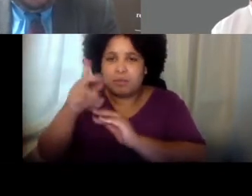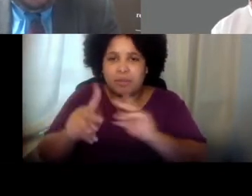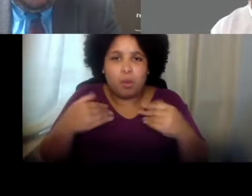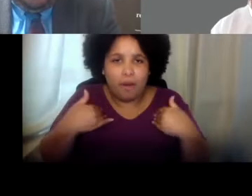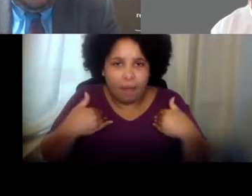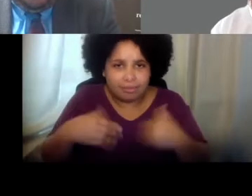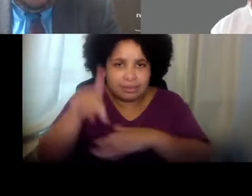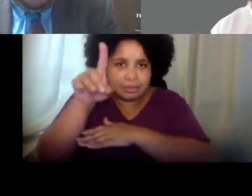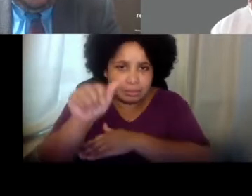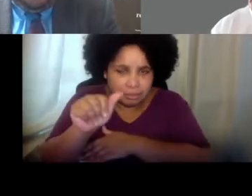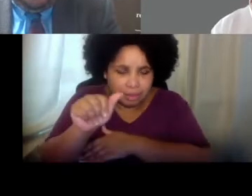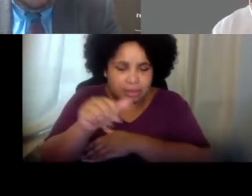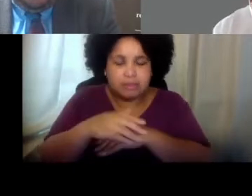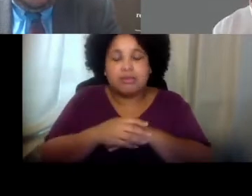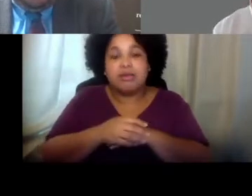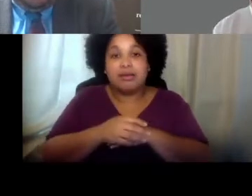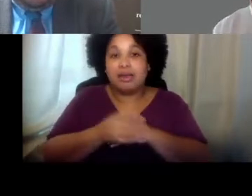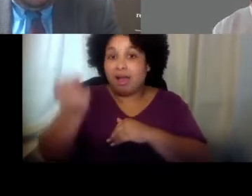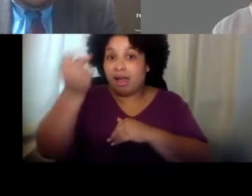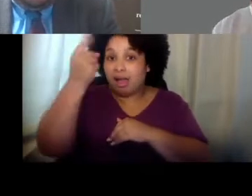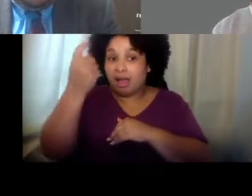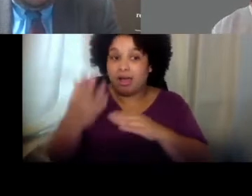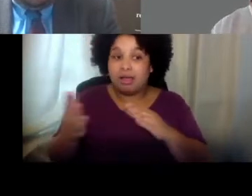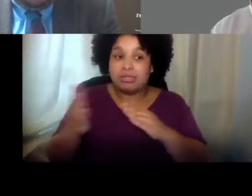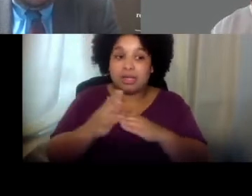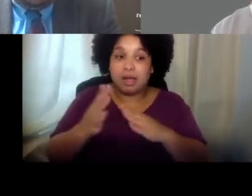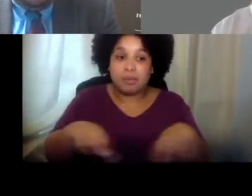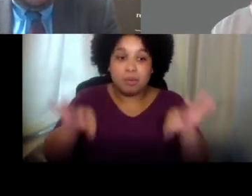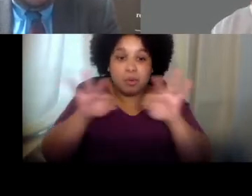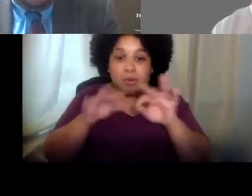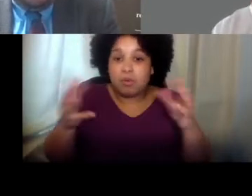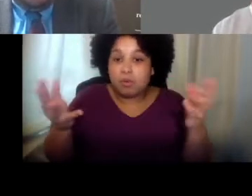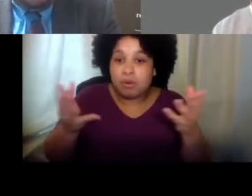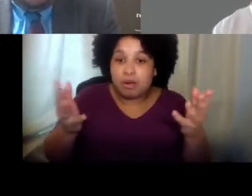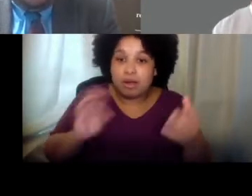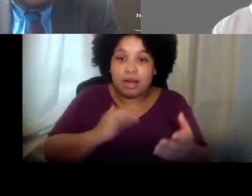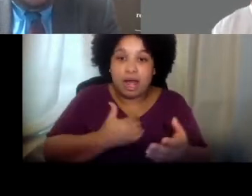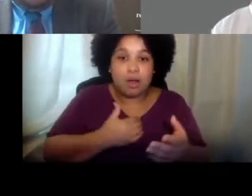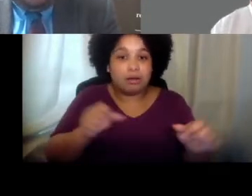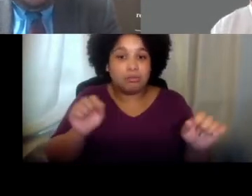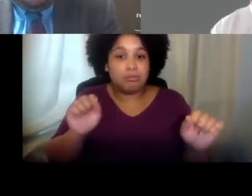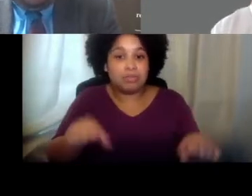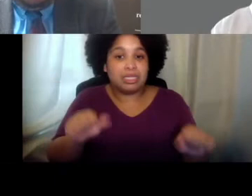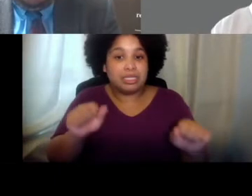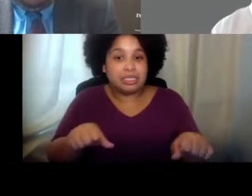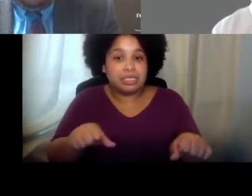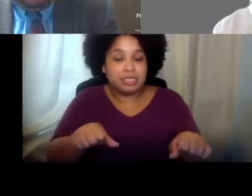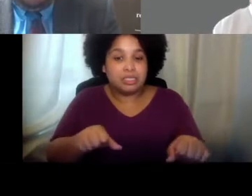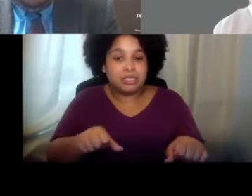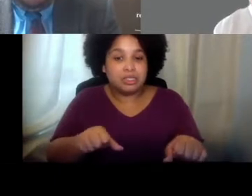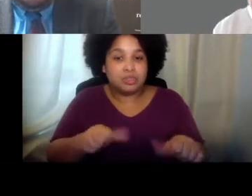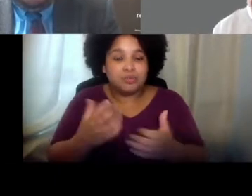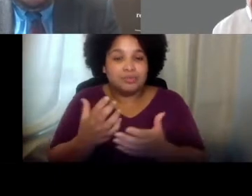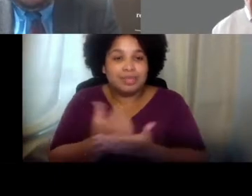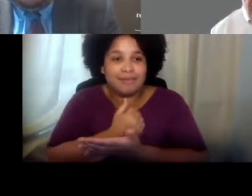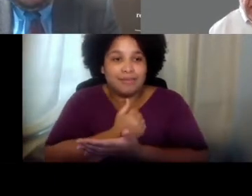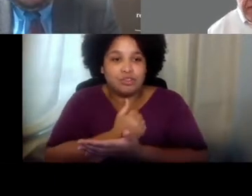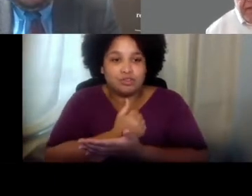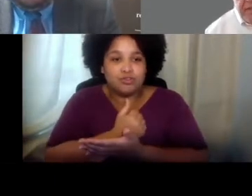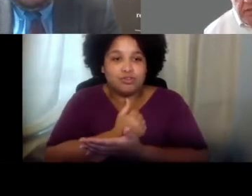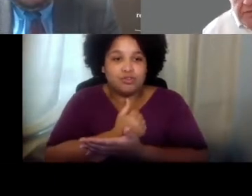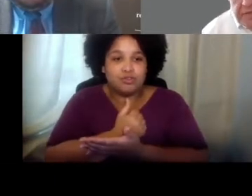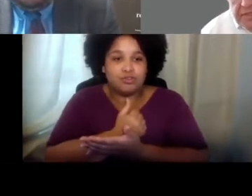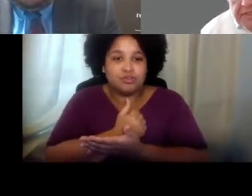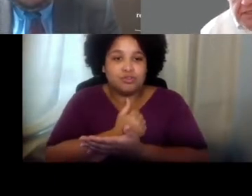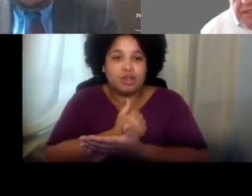However, what is more important is our ability to take advantage of the products